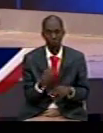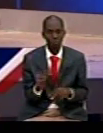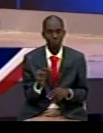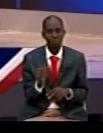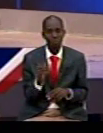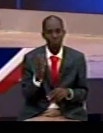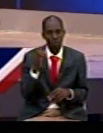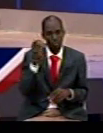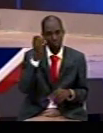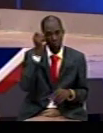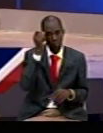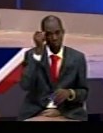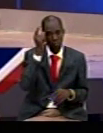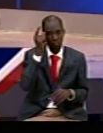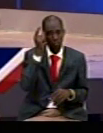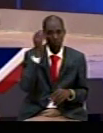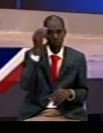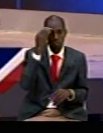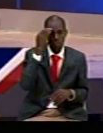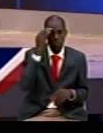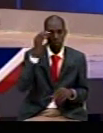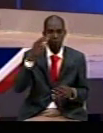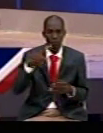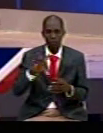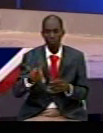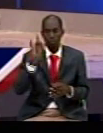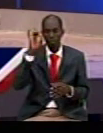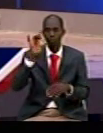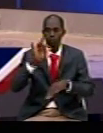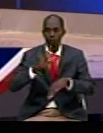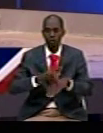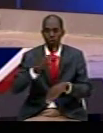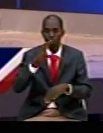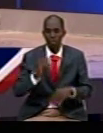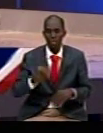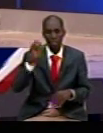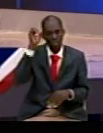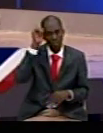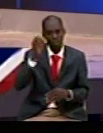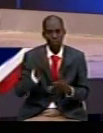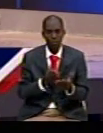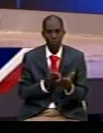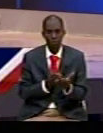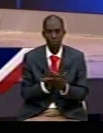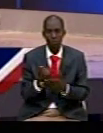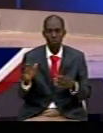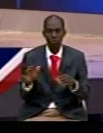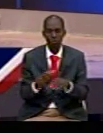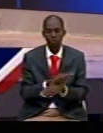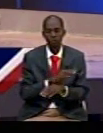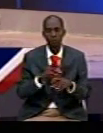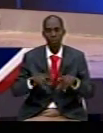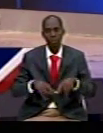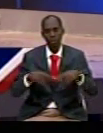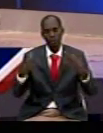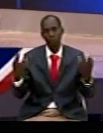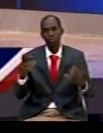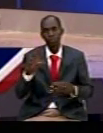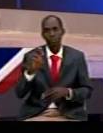discerned, disclosed touch by his